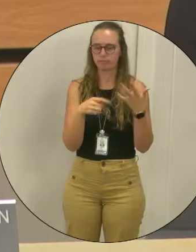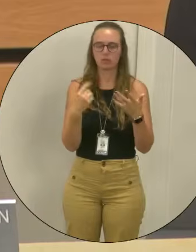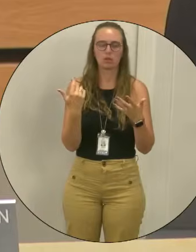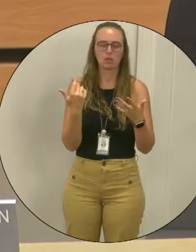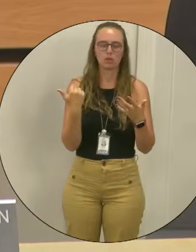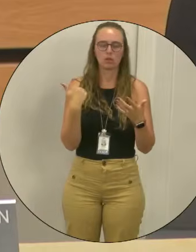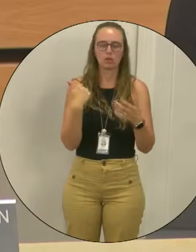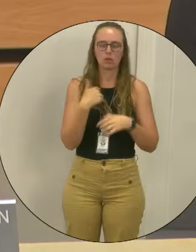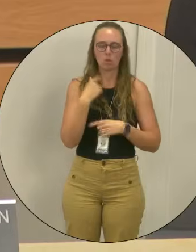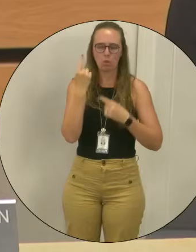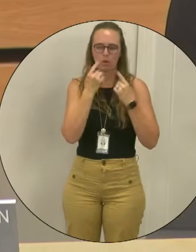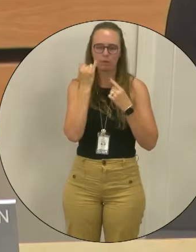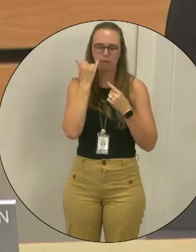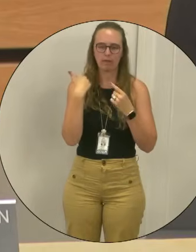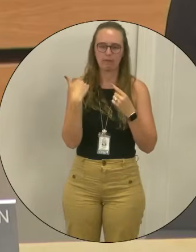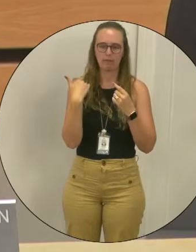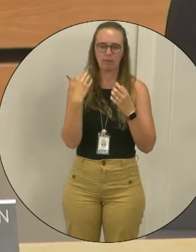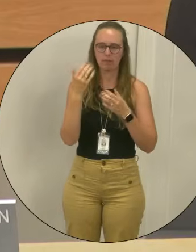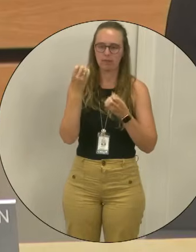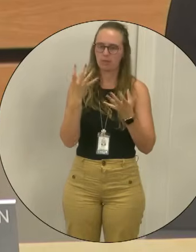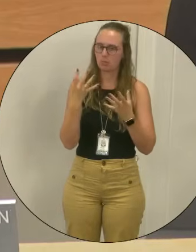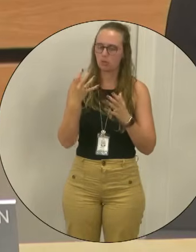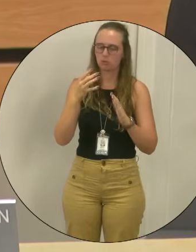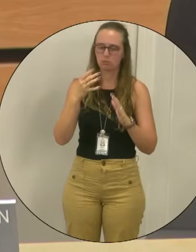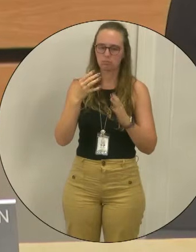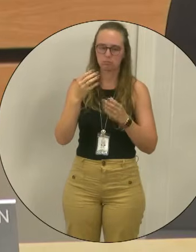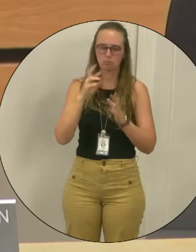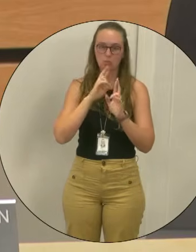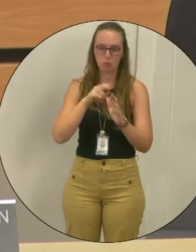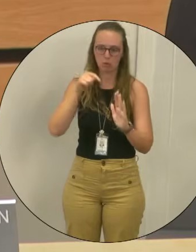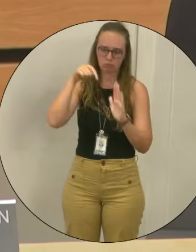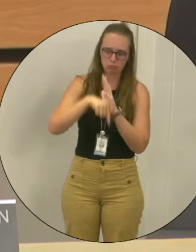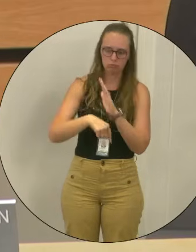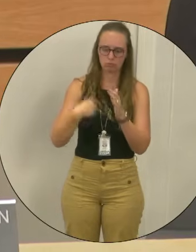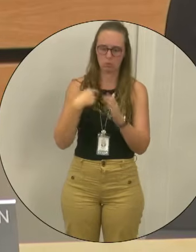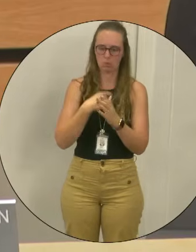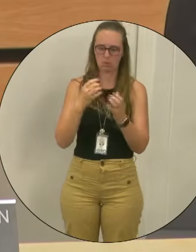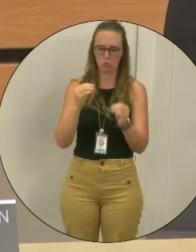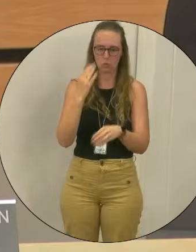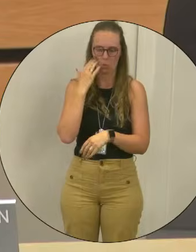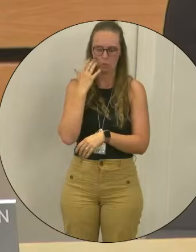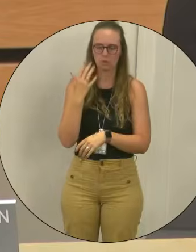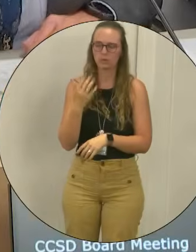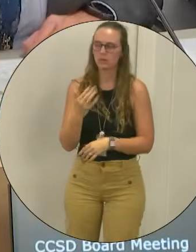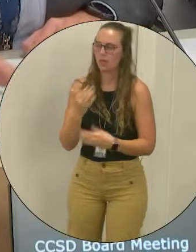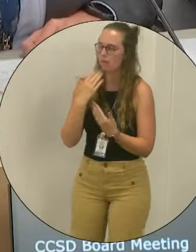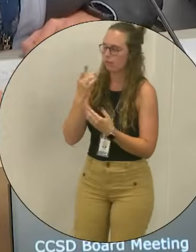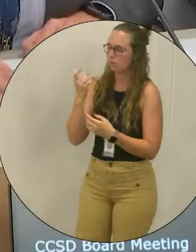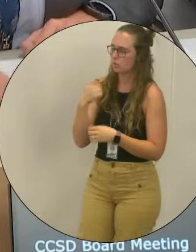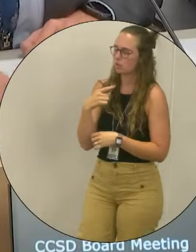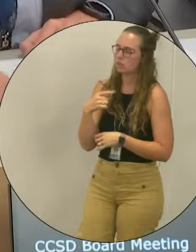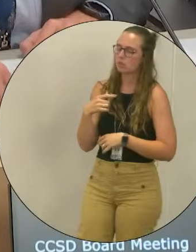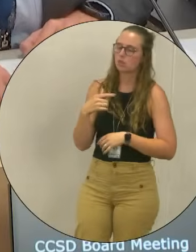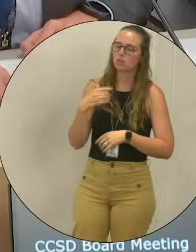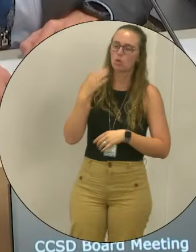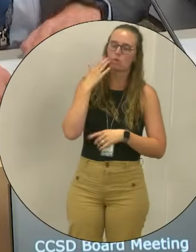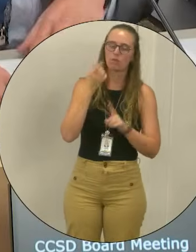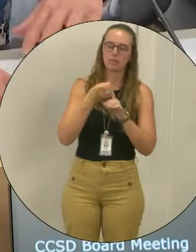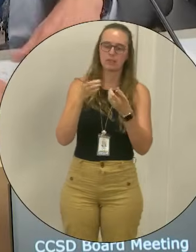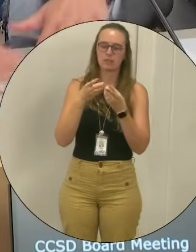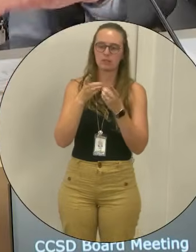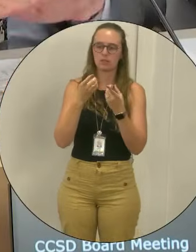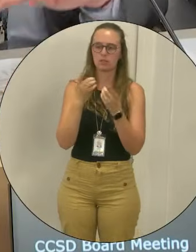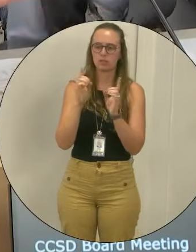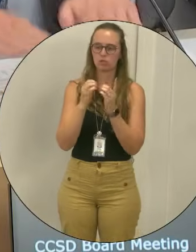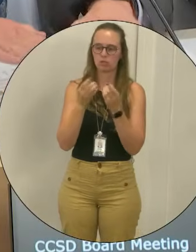going to have that level of in-depth reporting. Thank you for the question. So I know from the district-wide survey